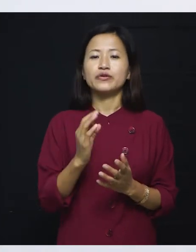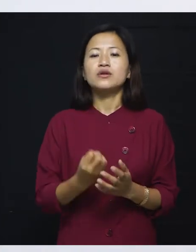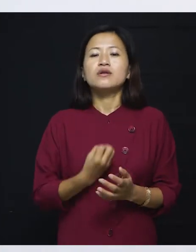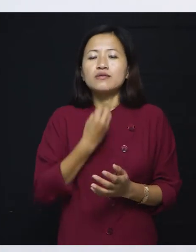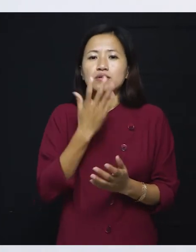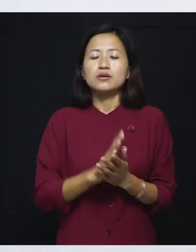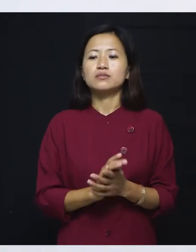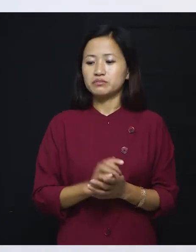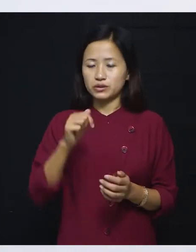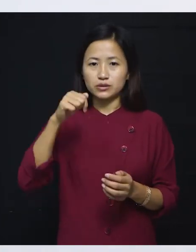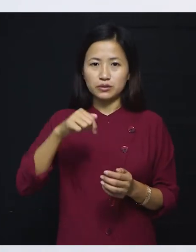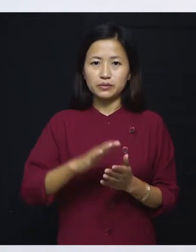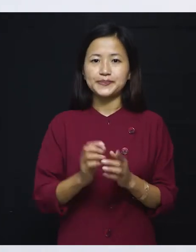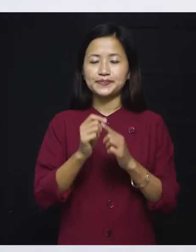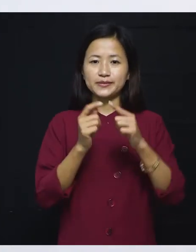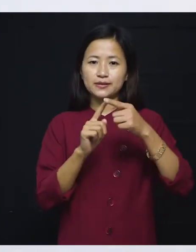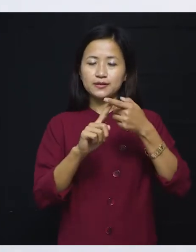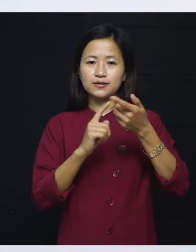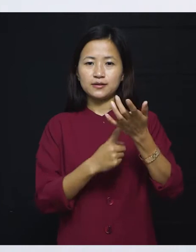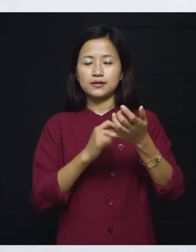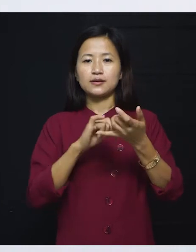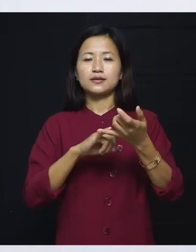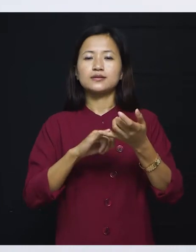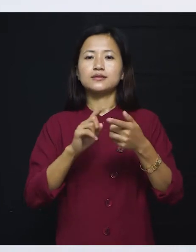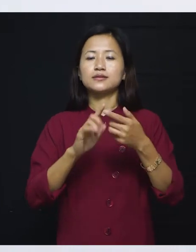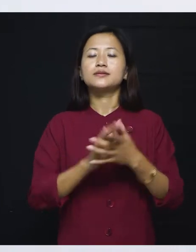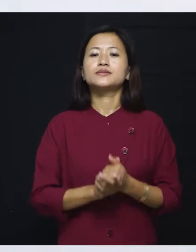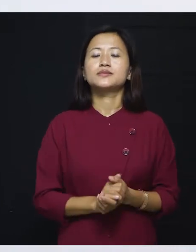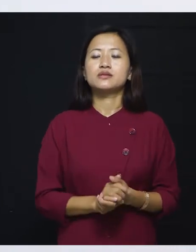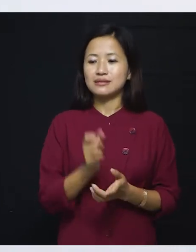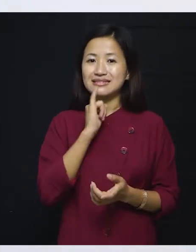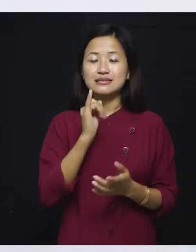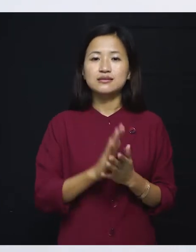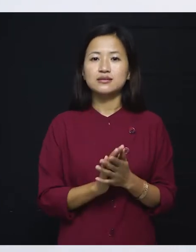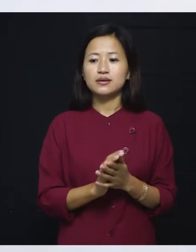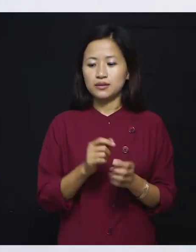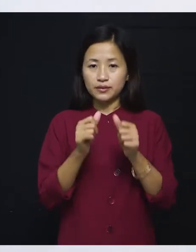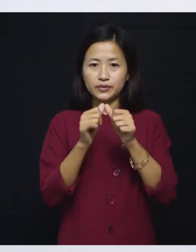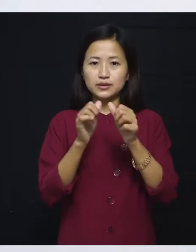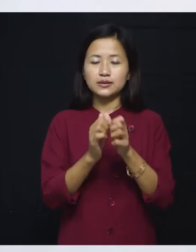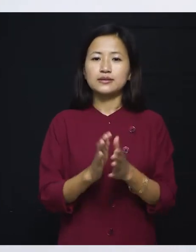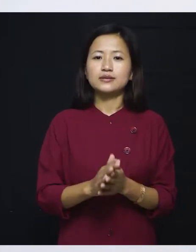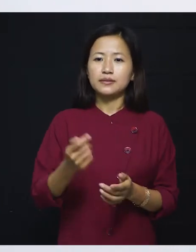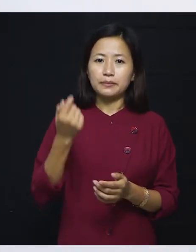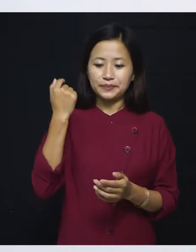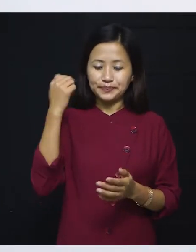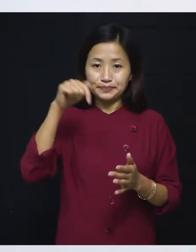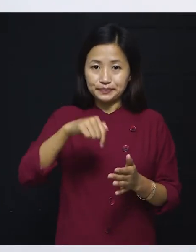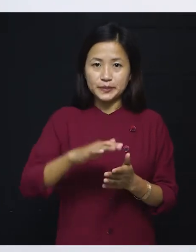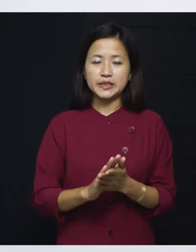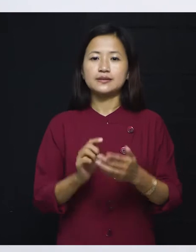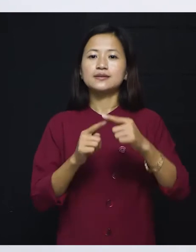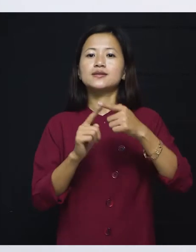tell me that it's a present tense. Why? Because the word is a present tense verb, right? If